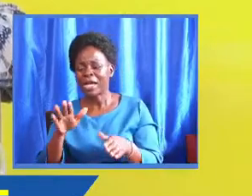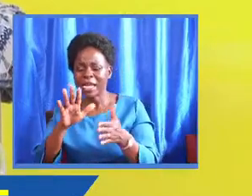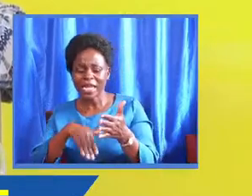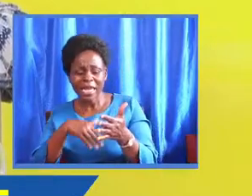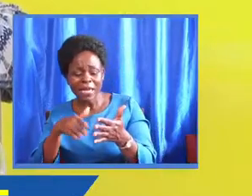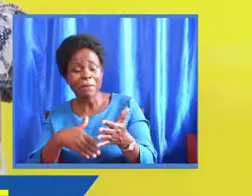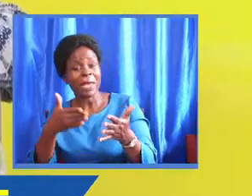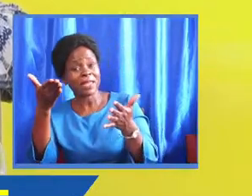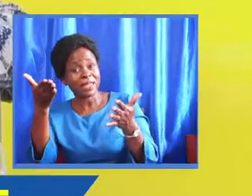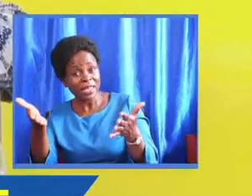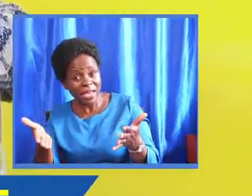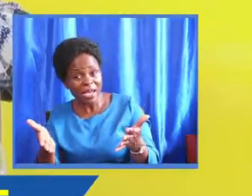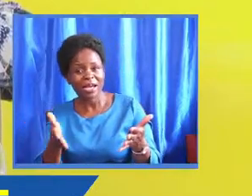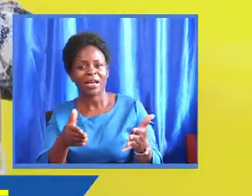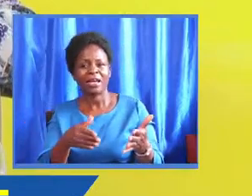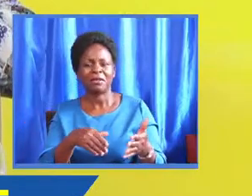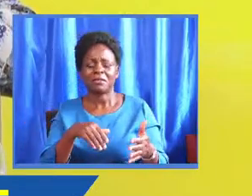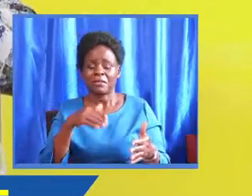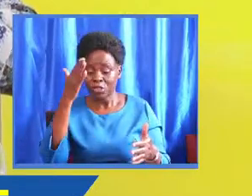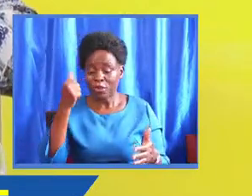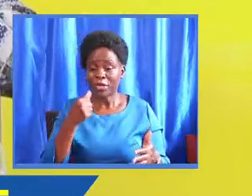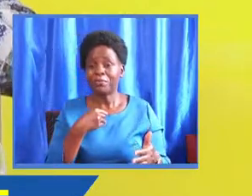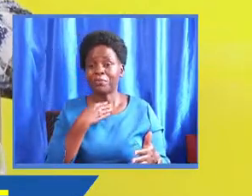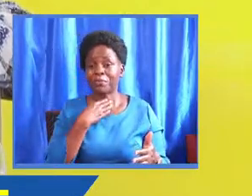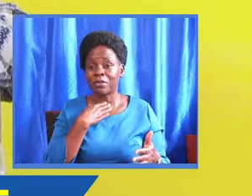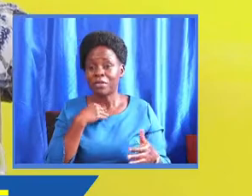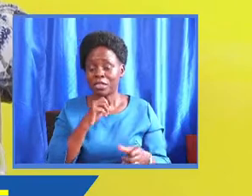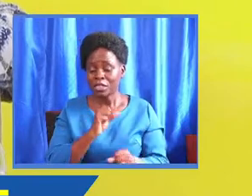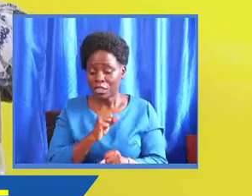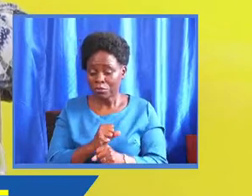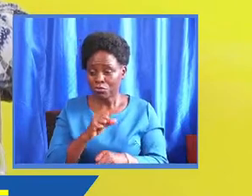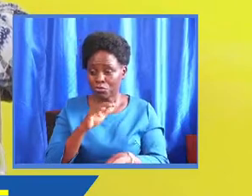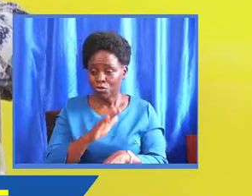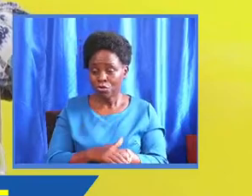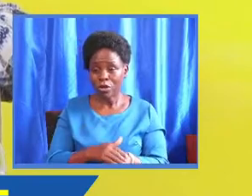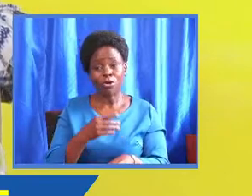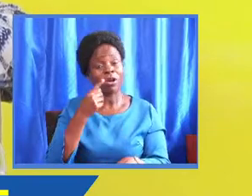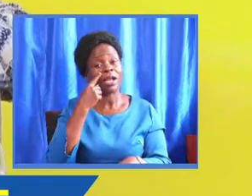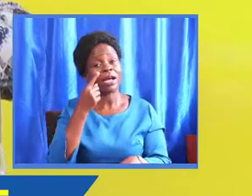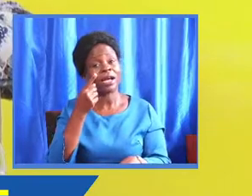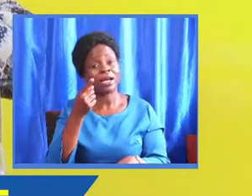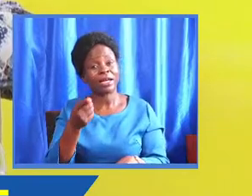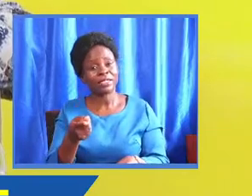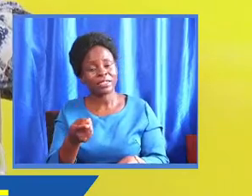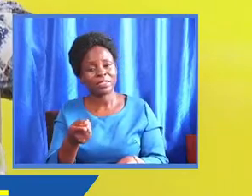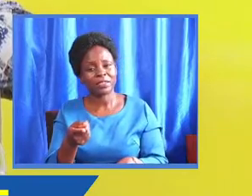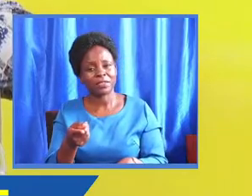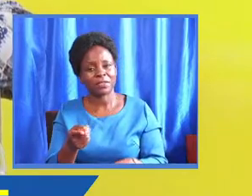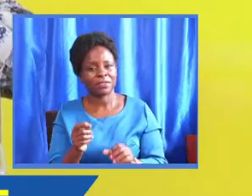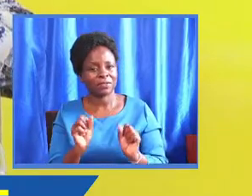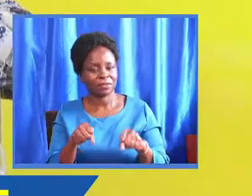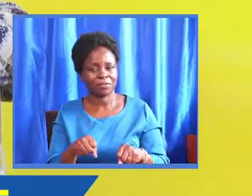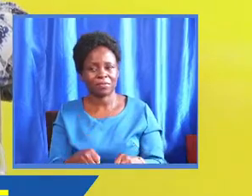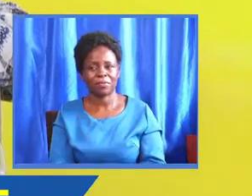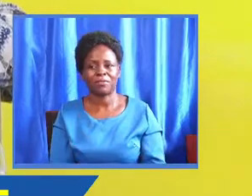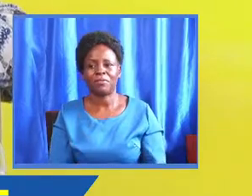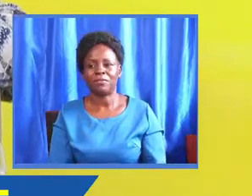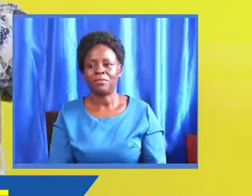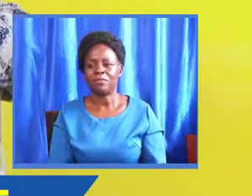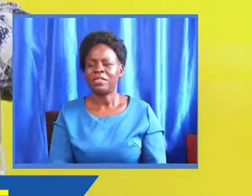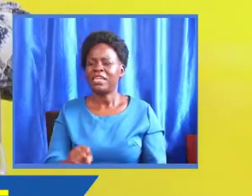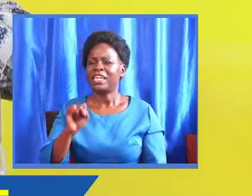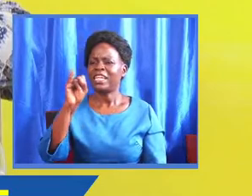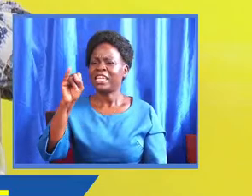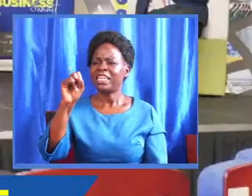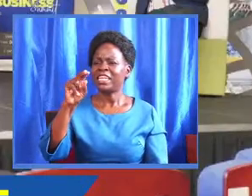It's just the finishes and fittings maybe that we need to also work on and see if we can get good quality here. Okay. Yeah. Innocent